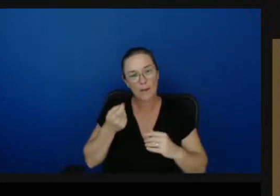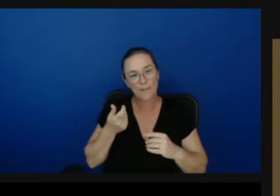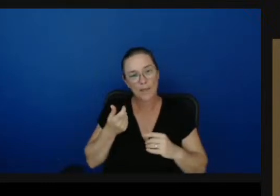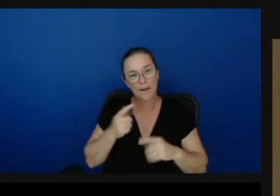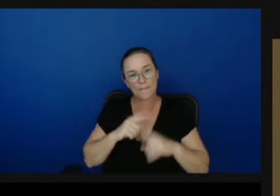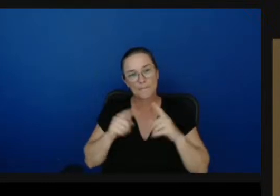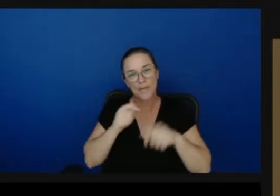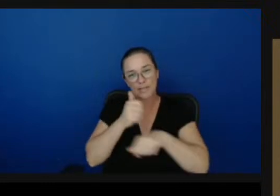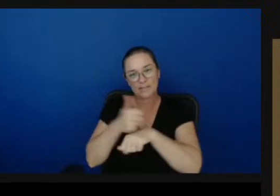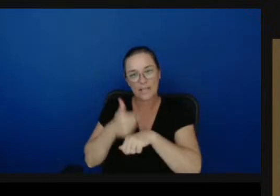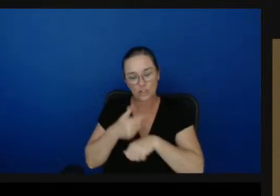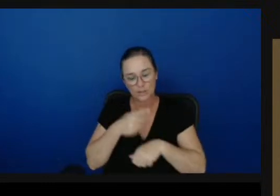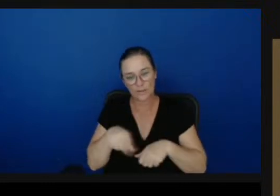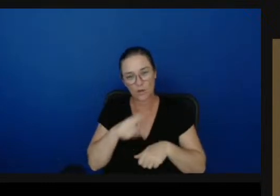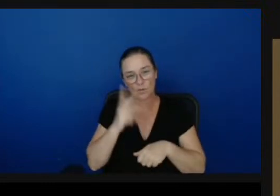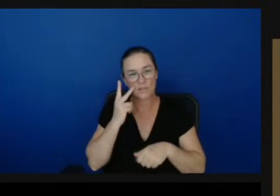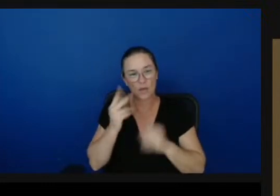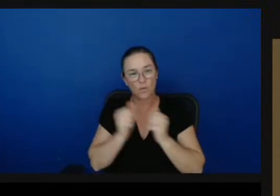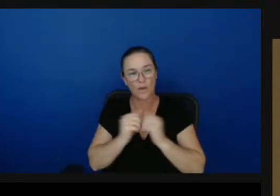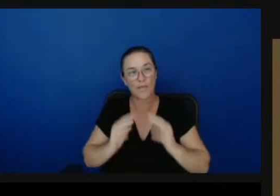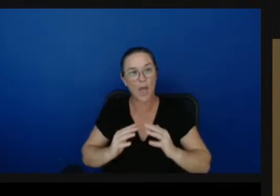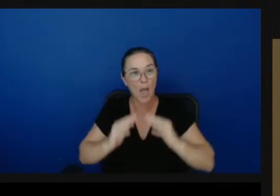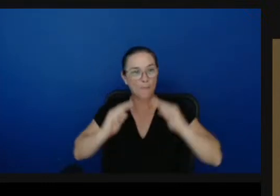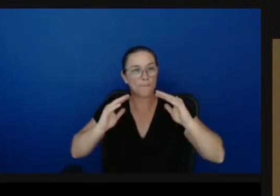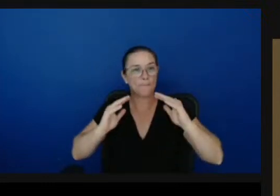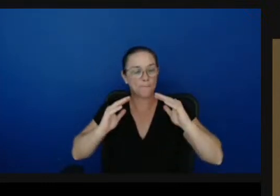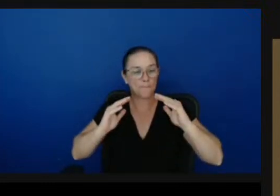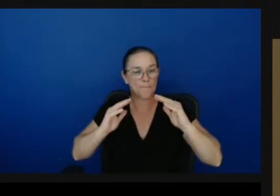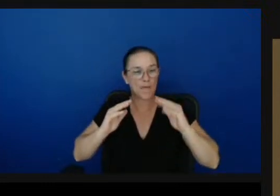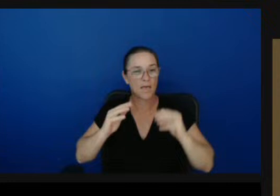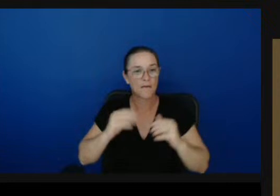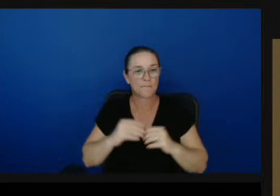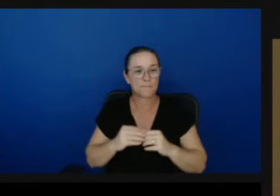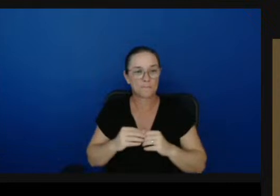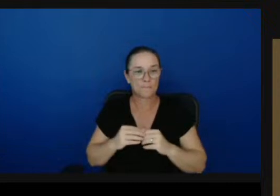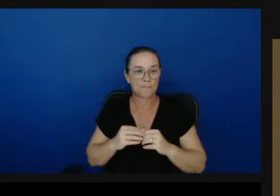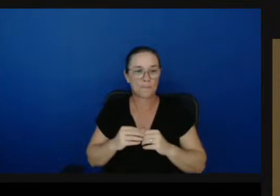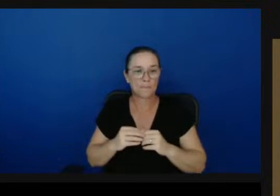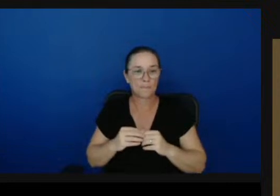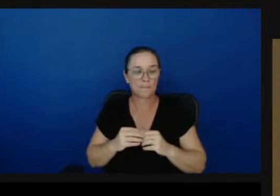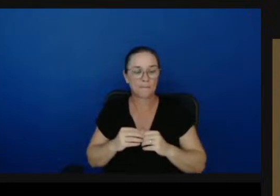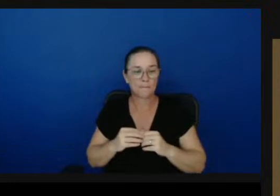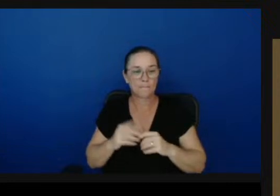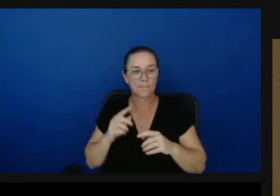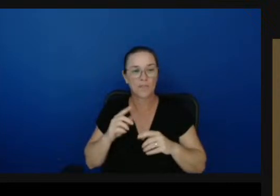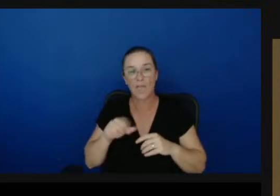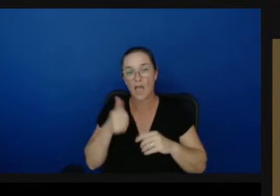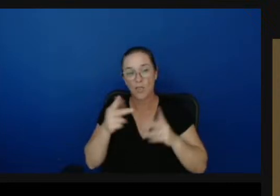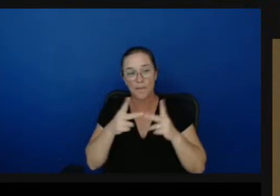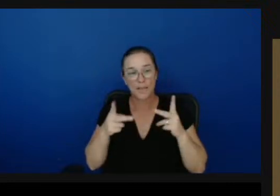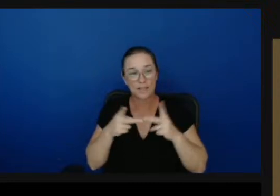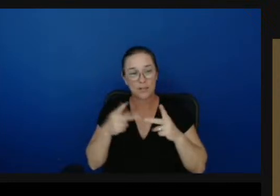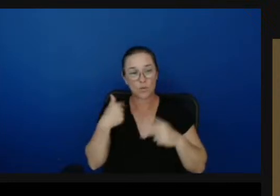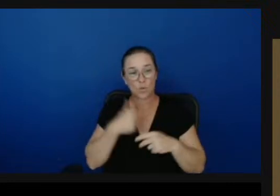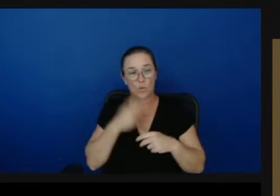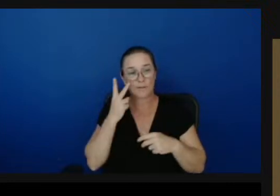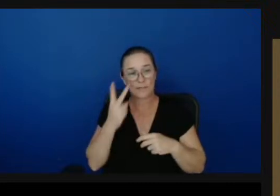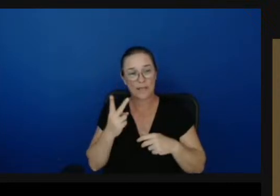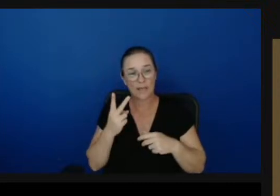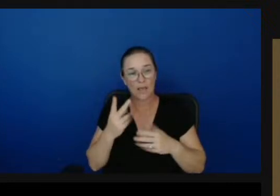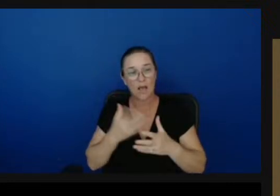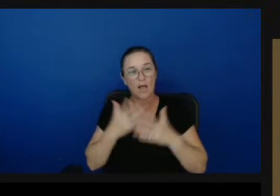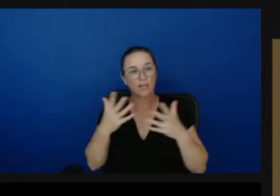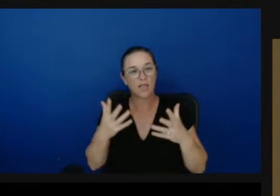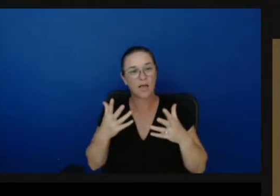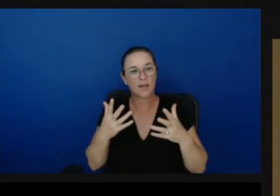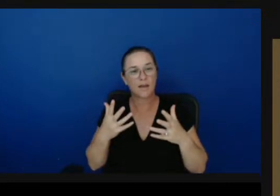you see with upward movement on the GPS, there you could say the word inflation. But everywhere else, we're seeing a lot of it is lateral movement. Things